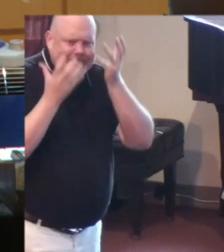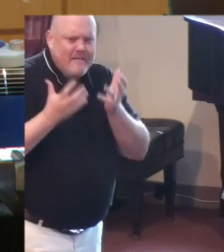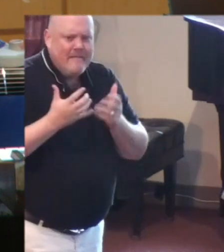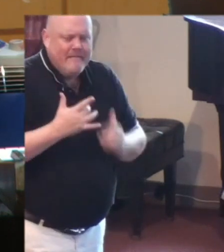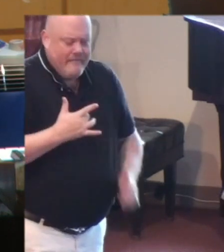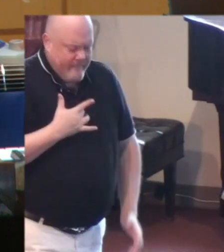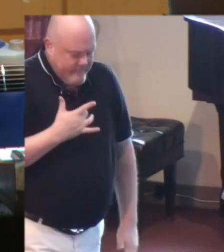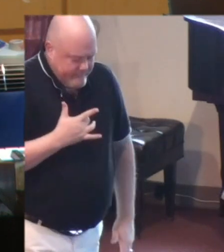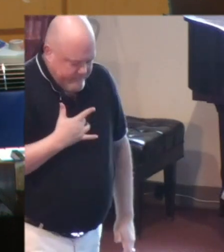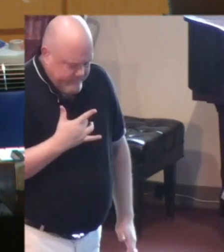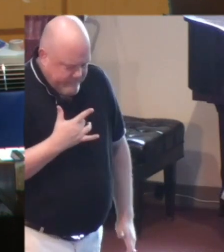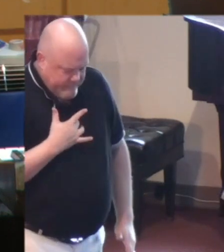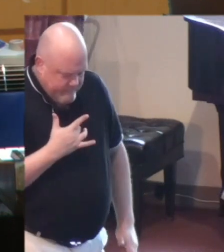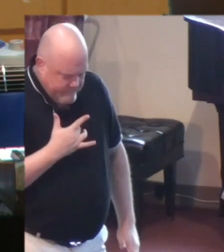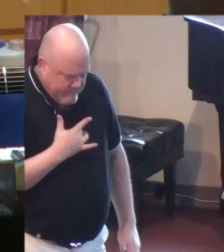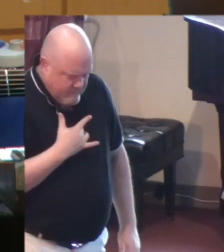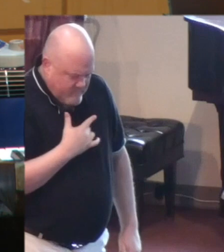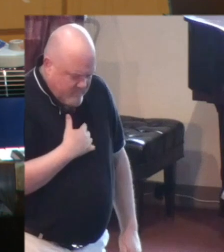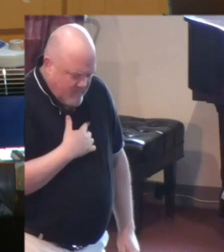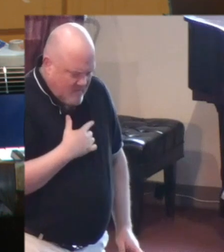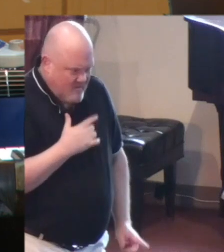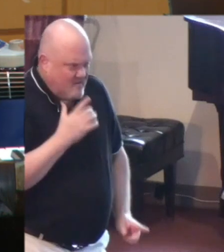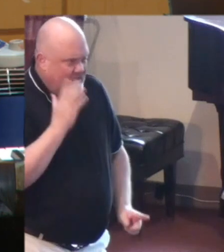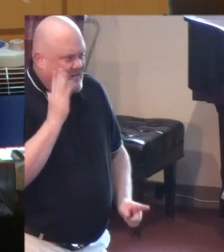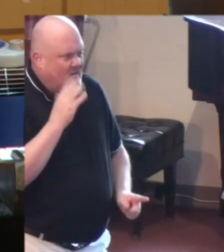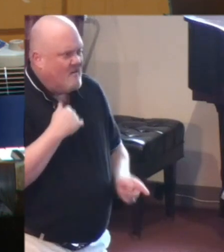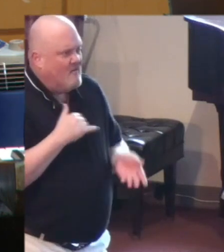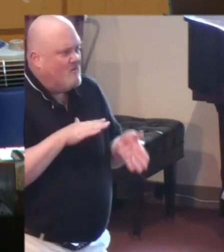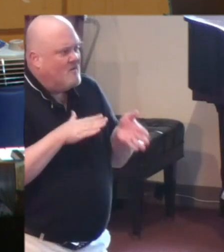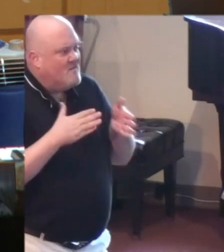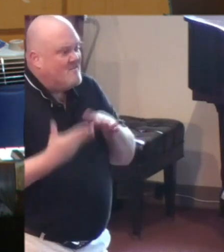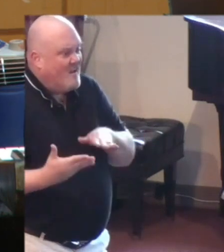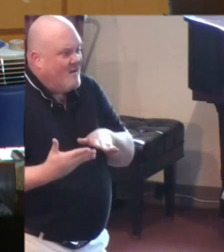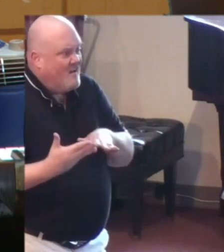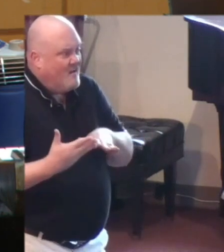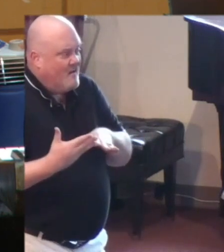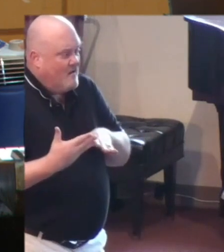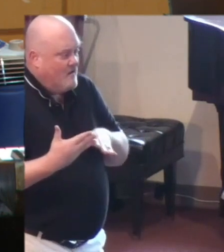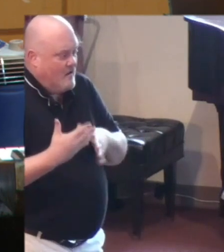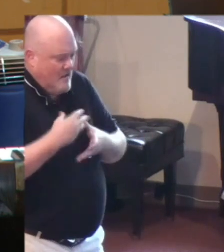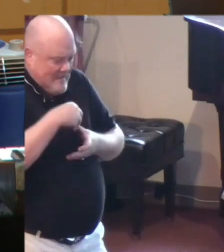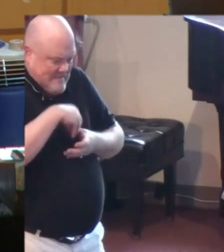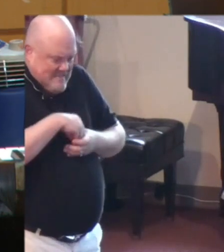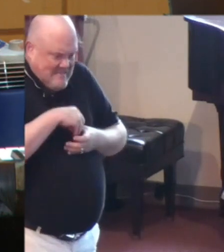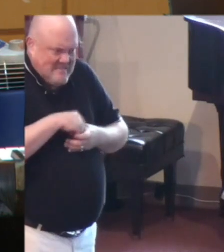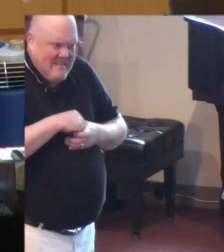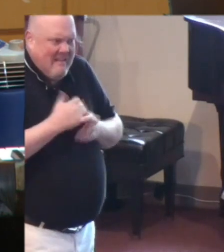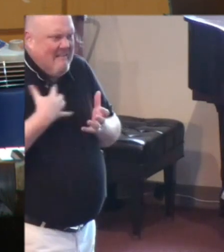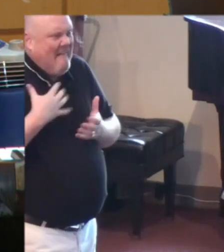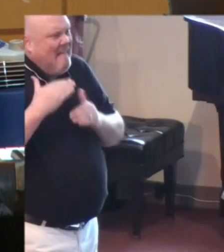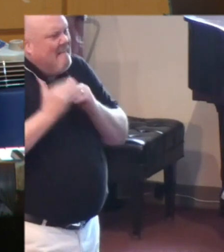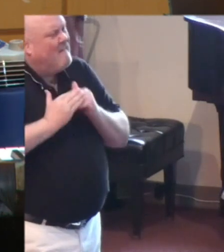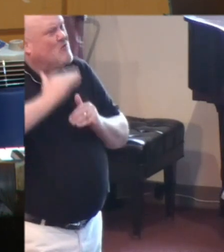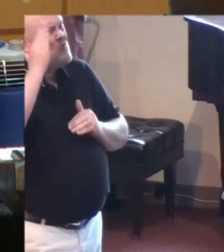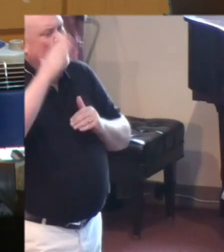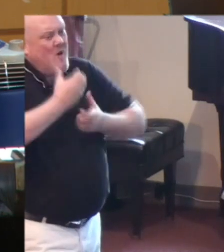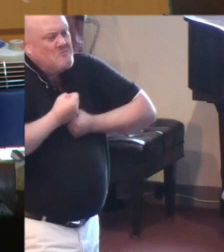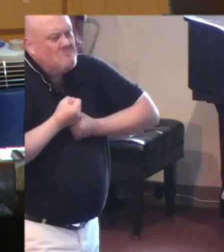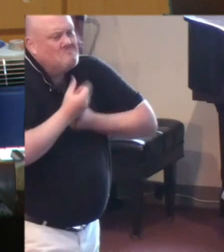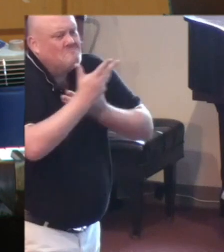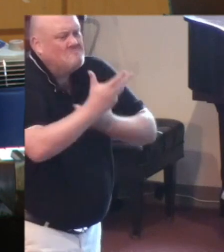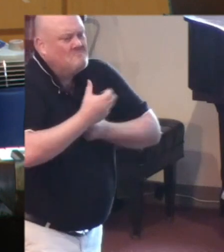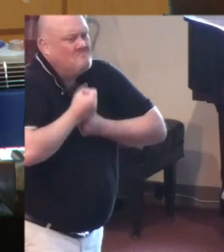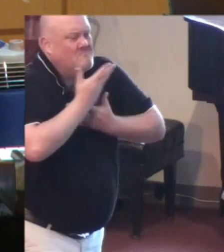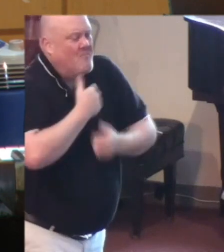I felt like I was going to die with my music still inside me. Because you see, for way